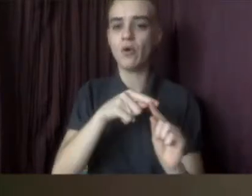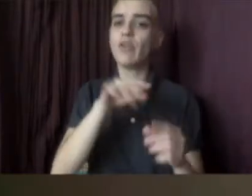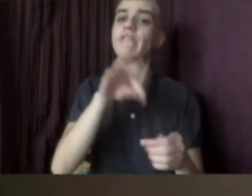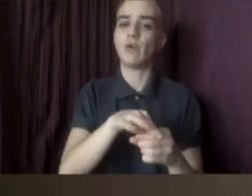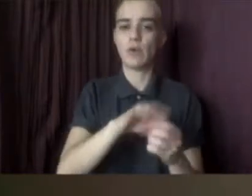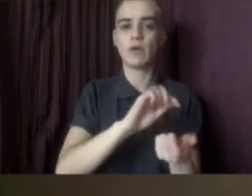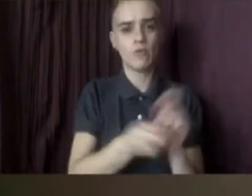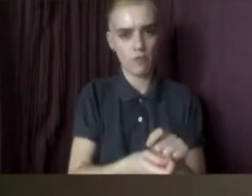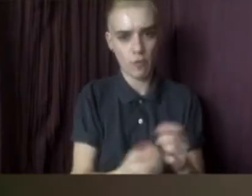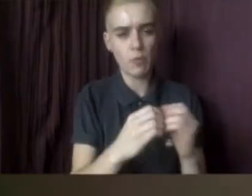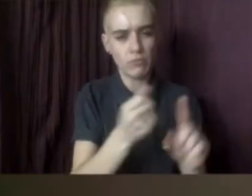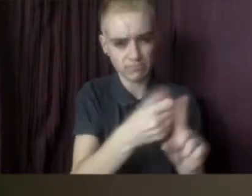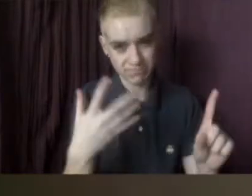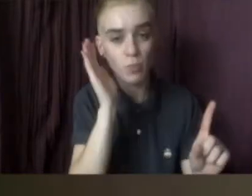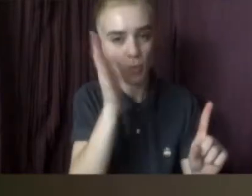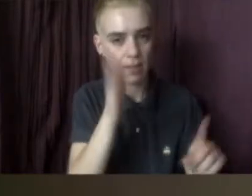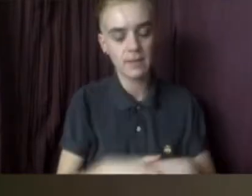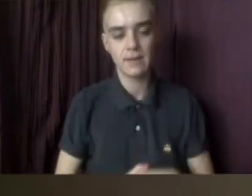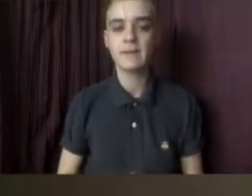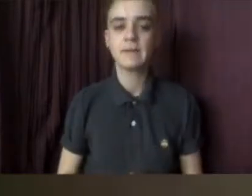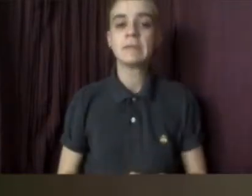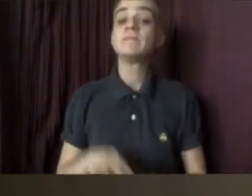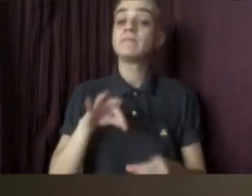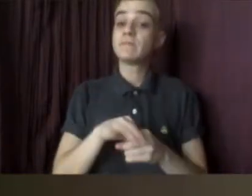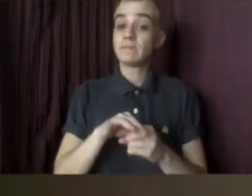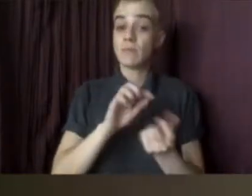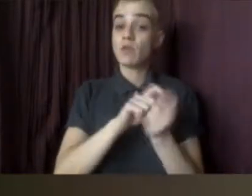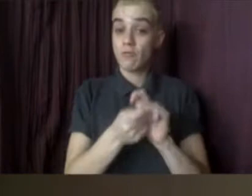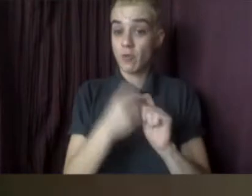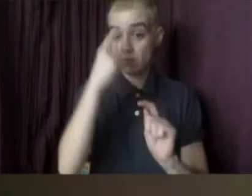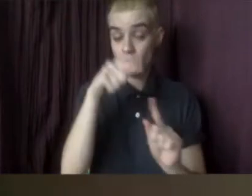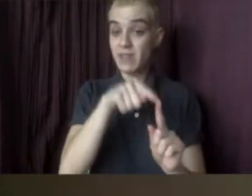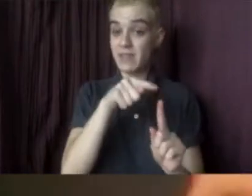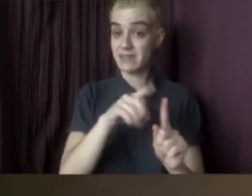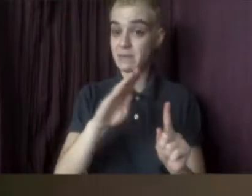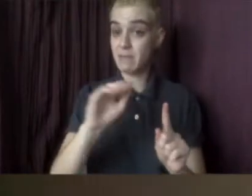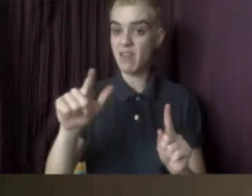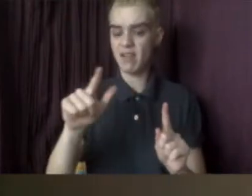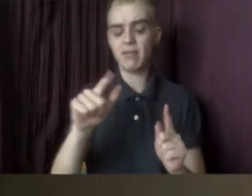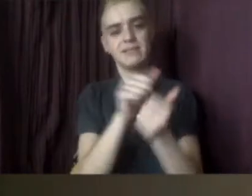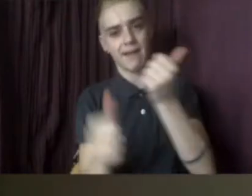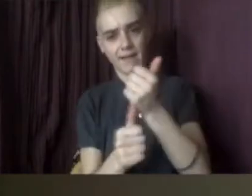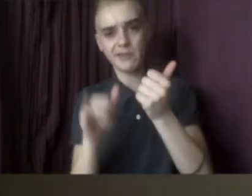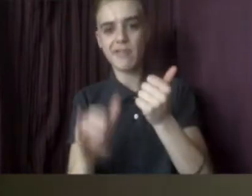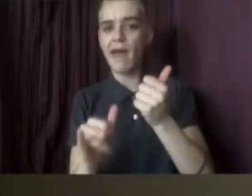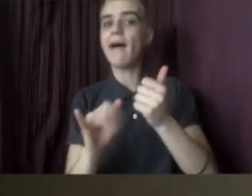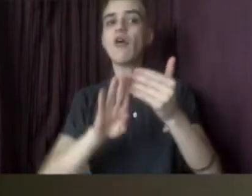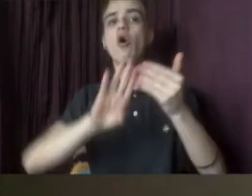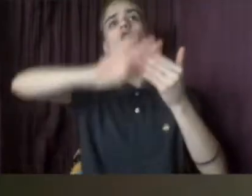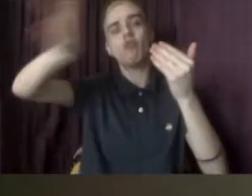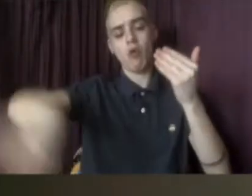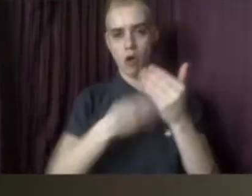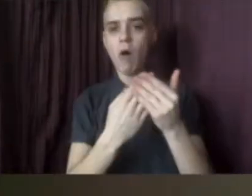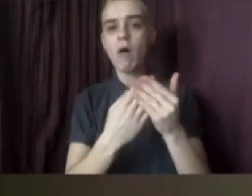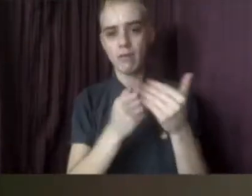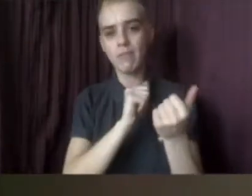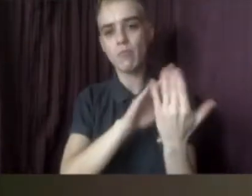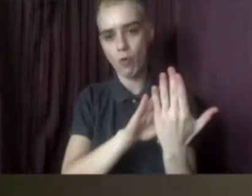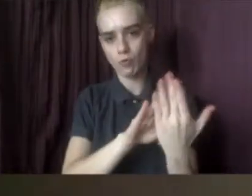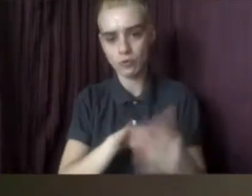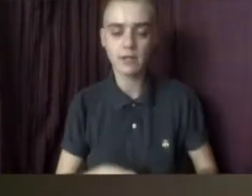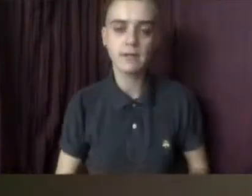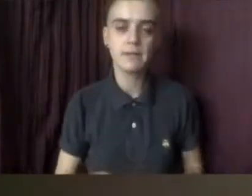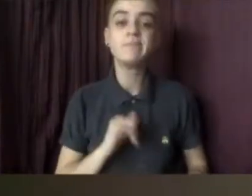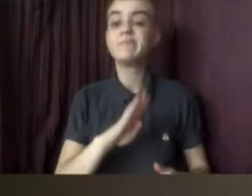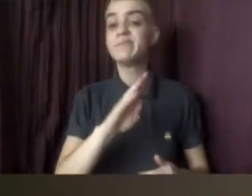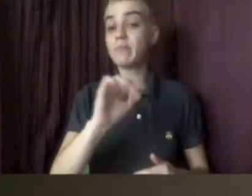for elections and voting. It centralizes them, it standardizes them so that if you're a federal voter, you can